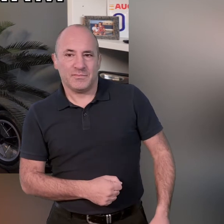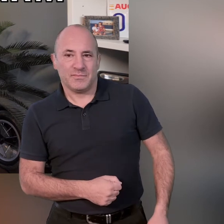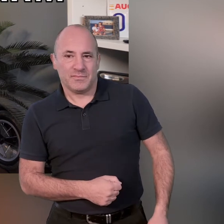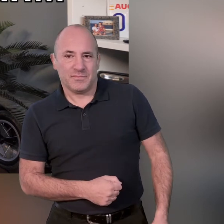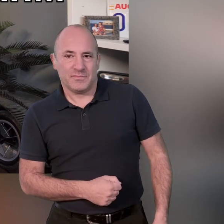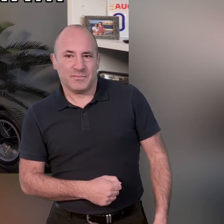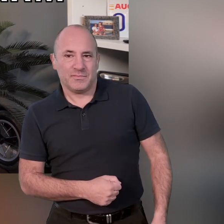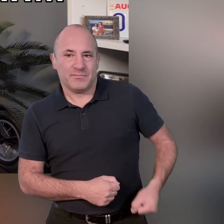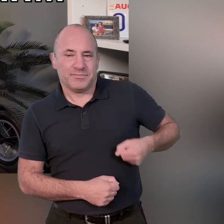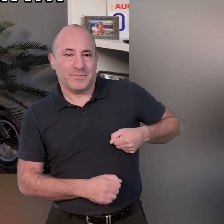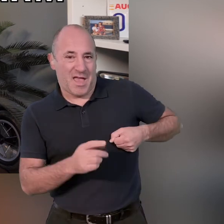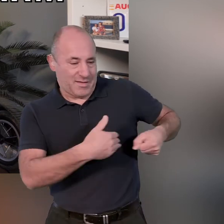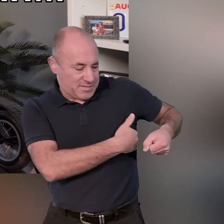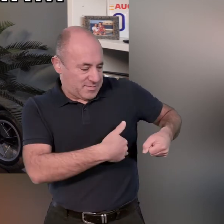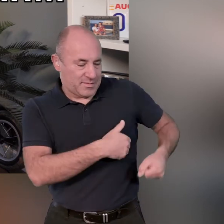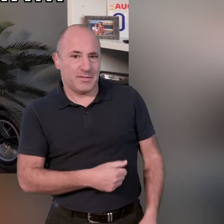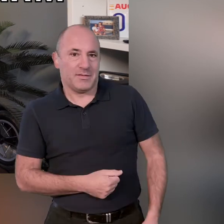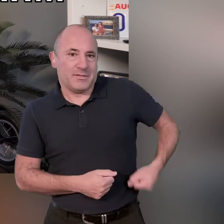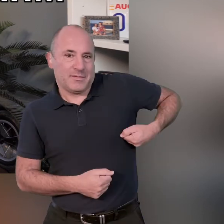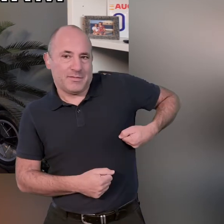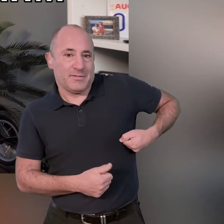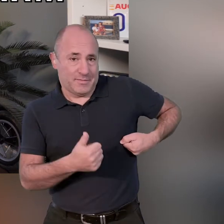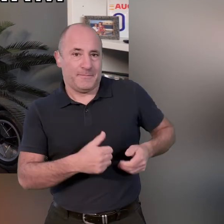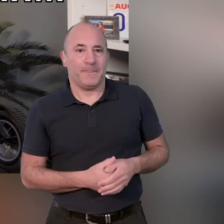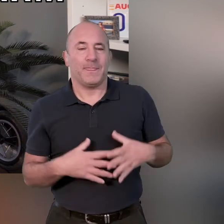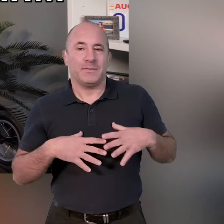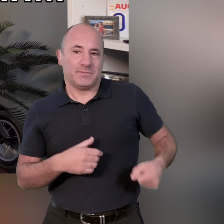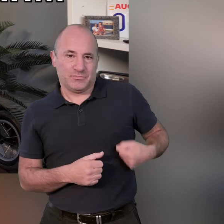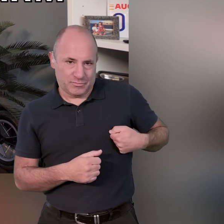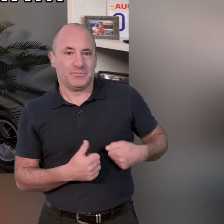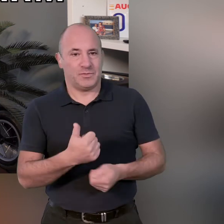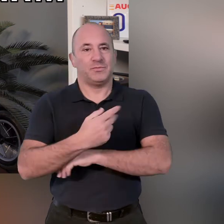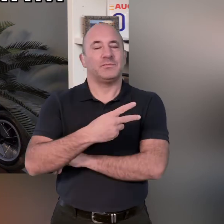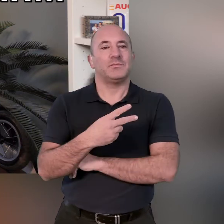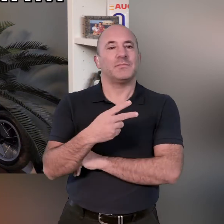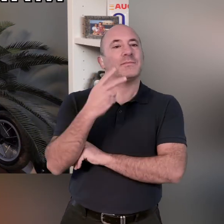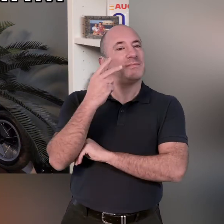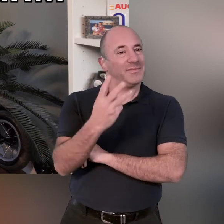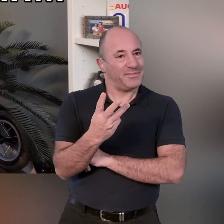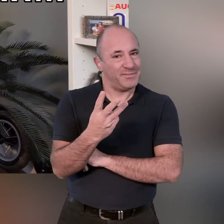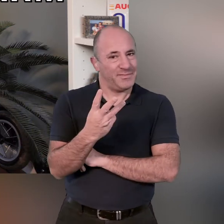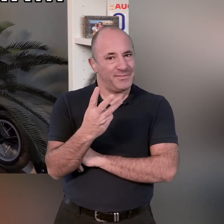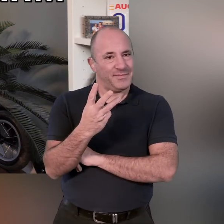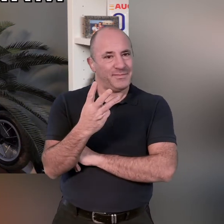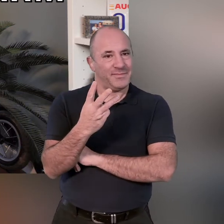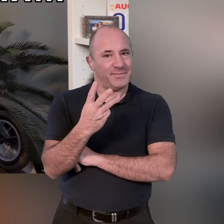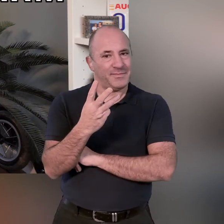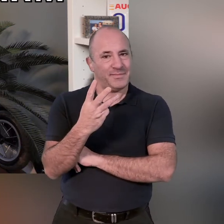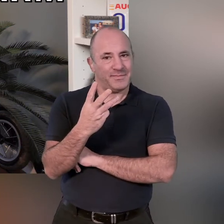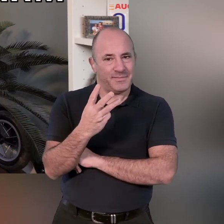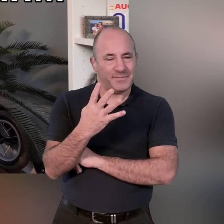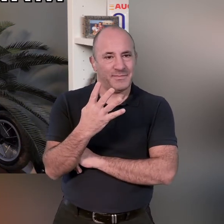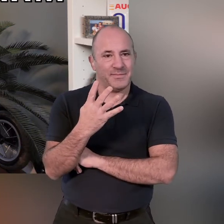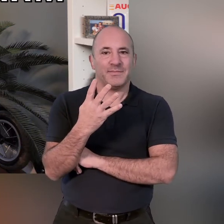almost into your rib cage here. Off we go. 1, 2, 3,